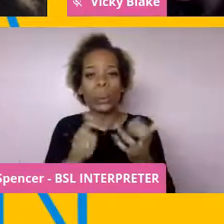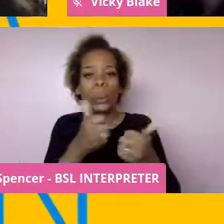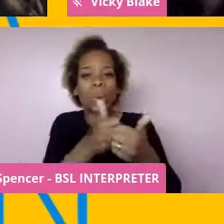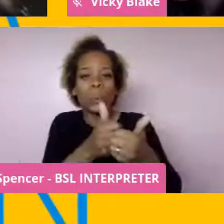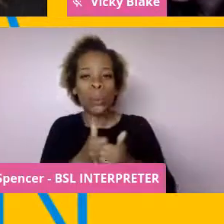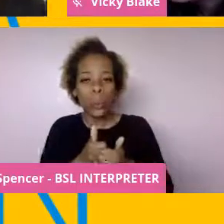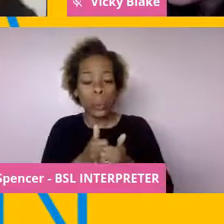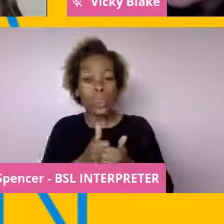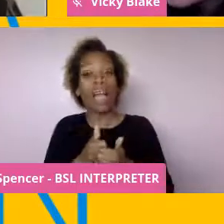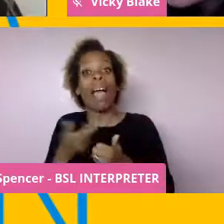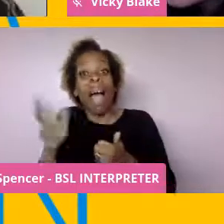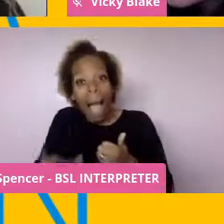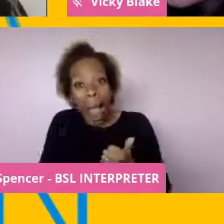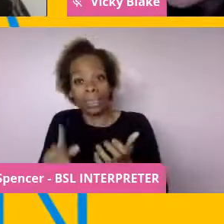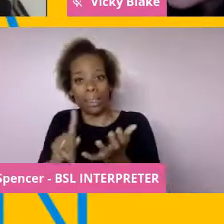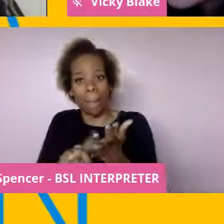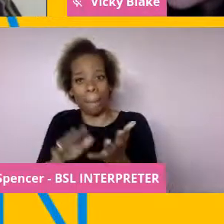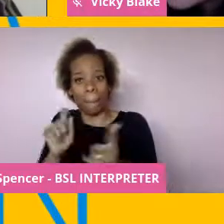that also.